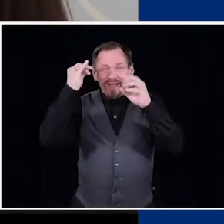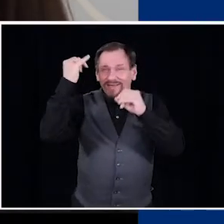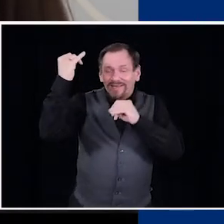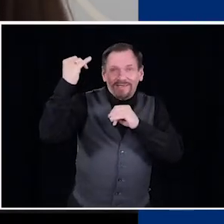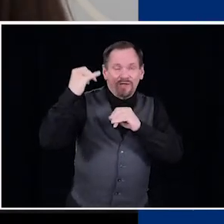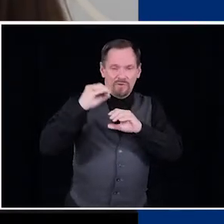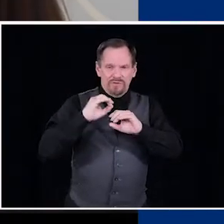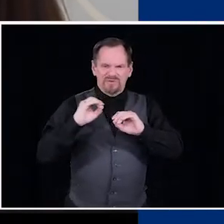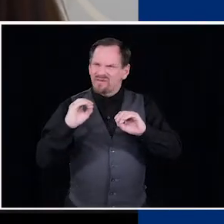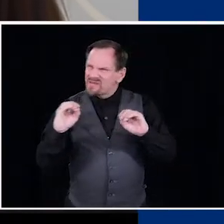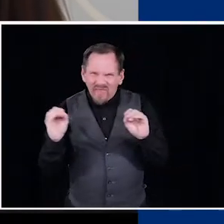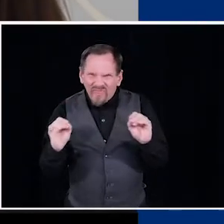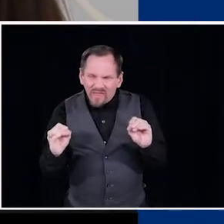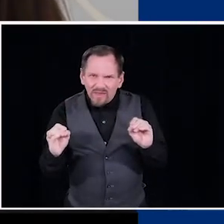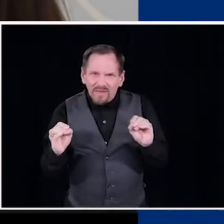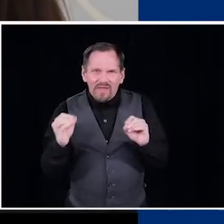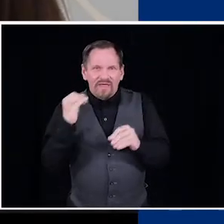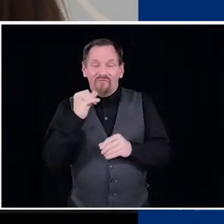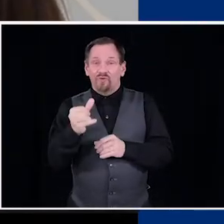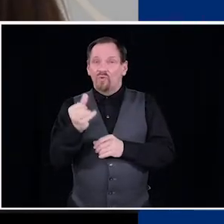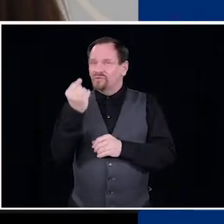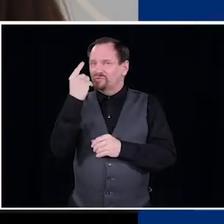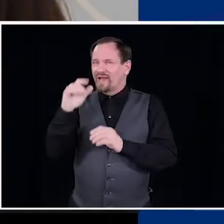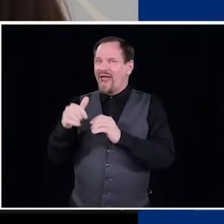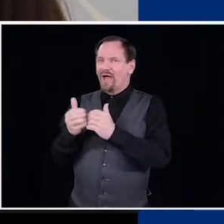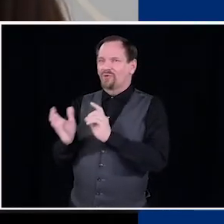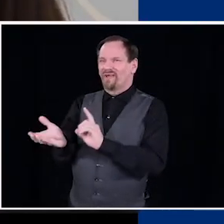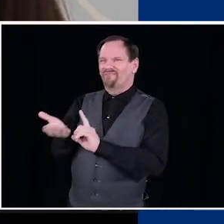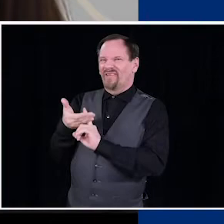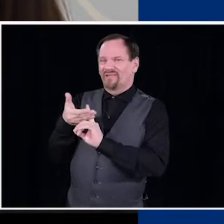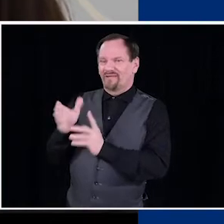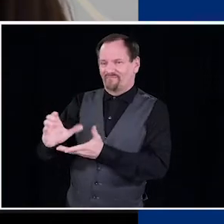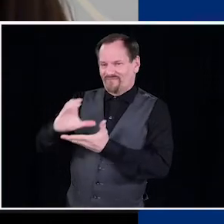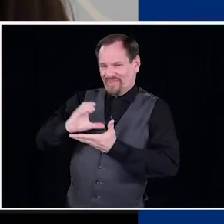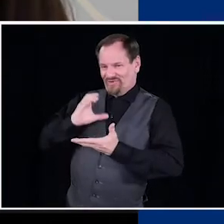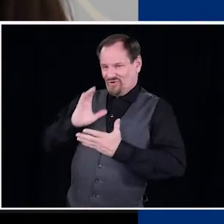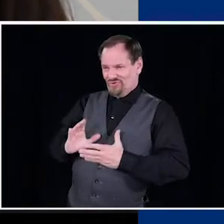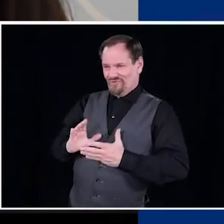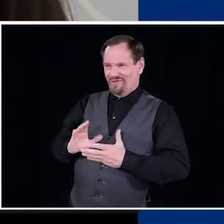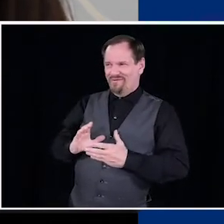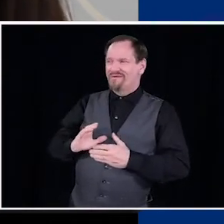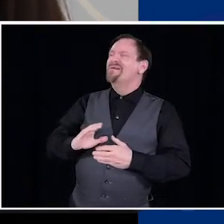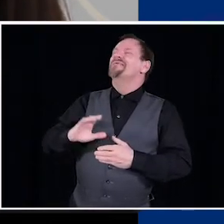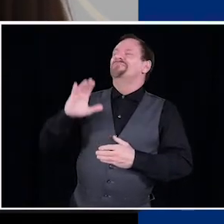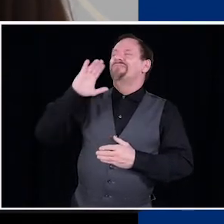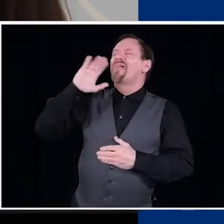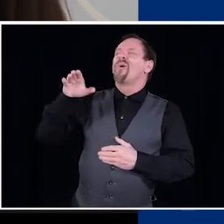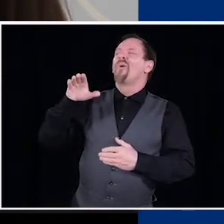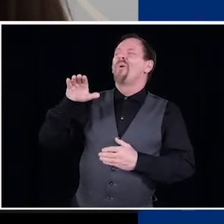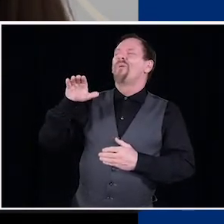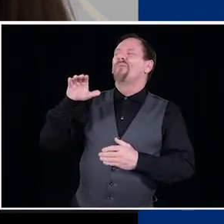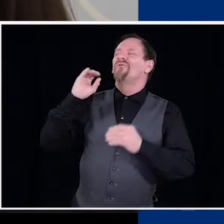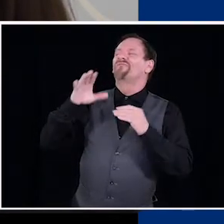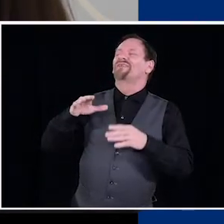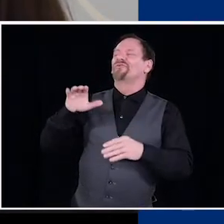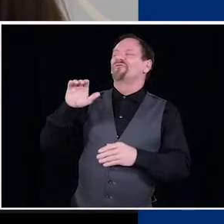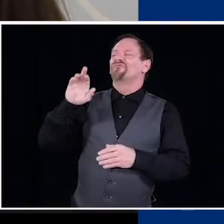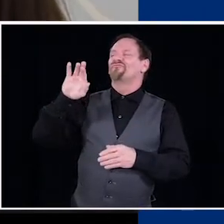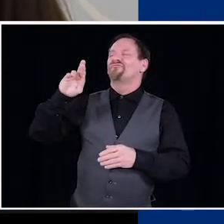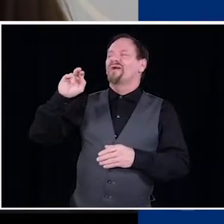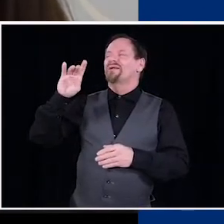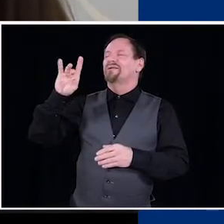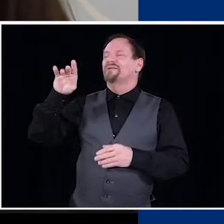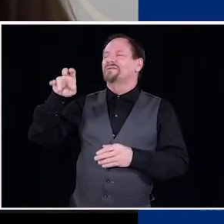nothing without understanding how to gain the trust from your investors. Shout out to Professor Arthur Reynolds. And